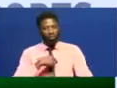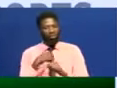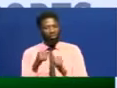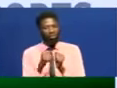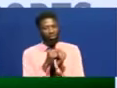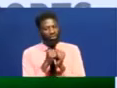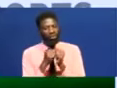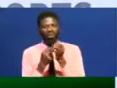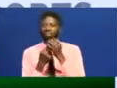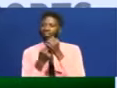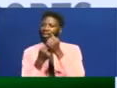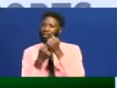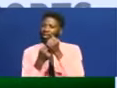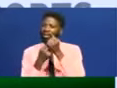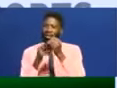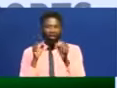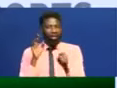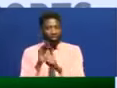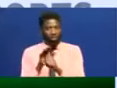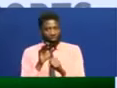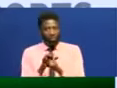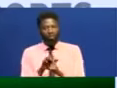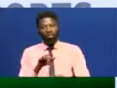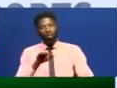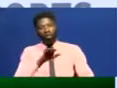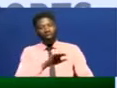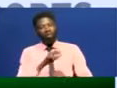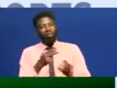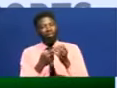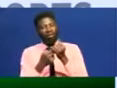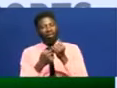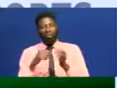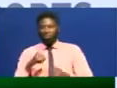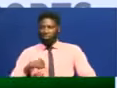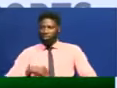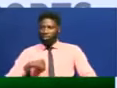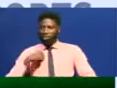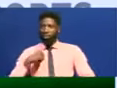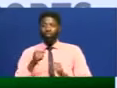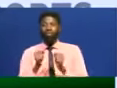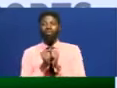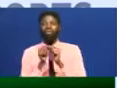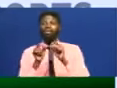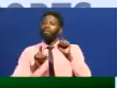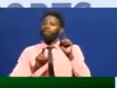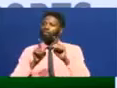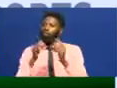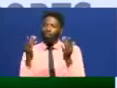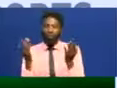partnerships. Among the partnership areas that I'm very proud of with Safaricom is